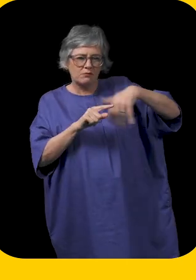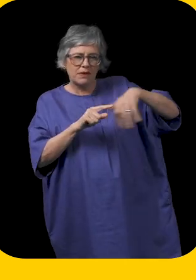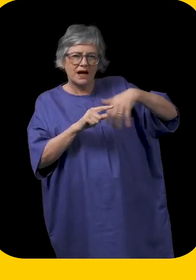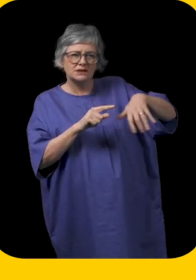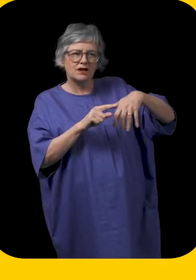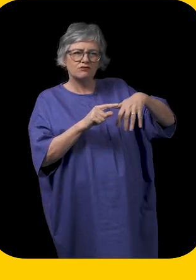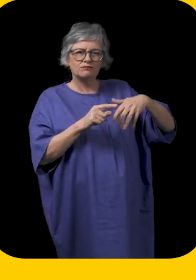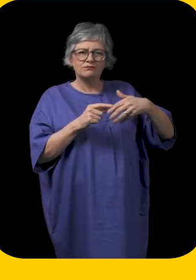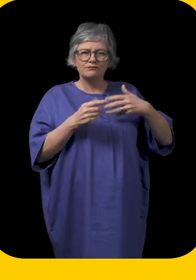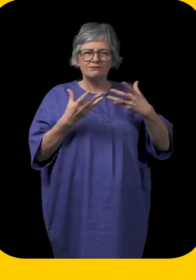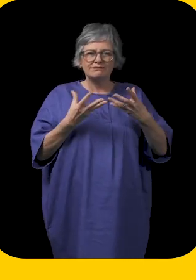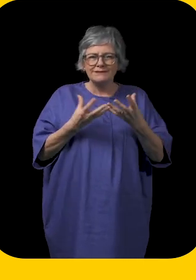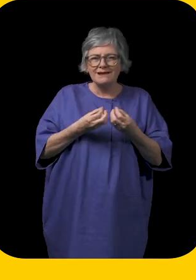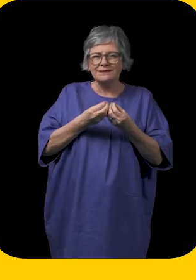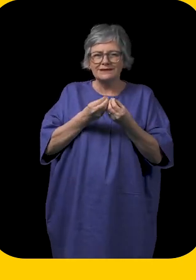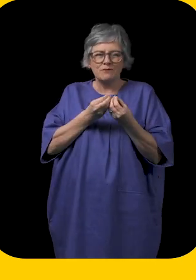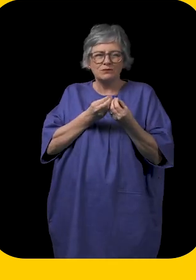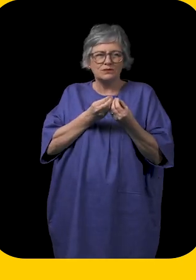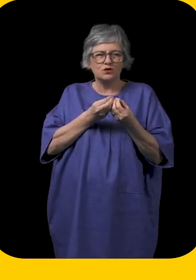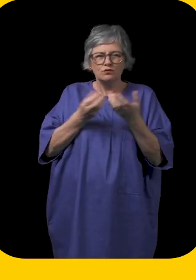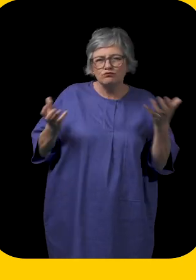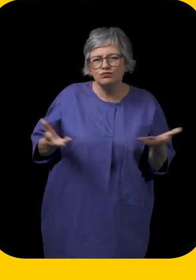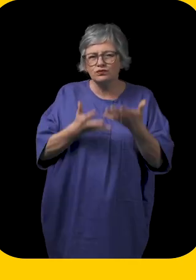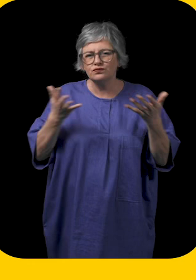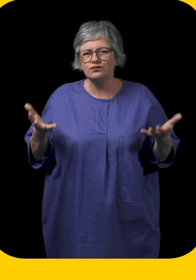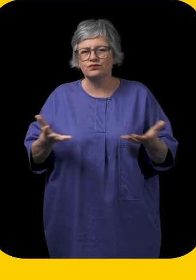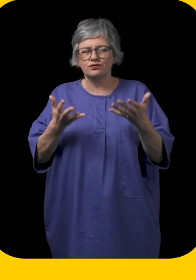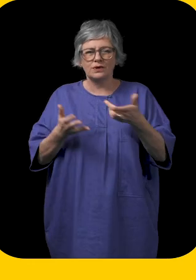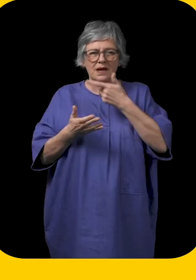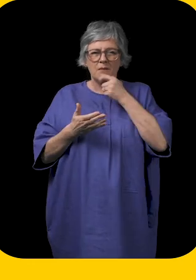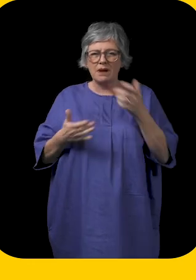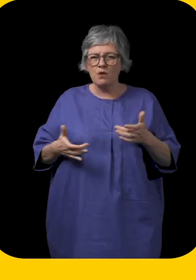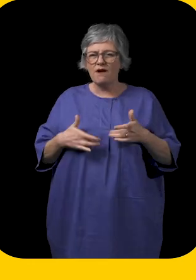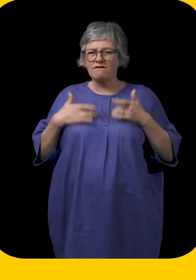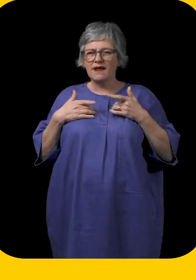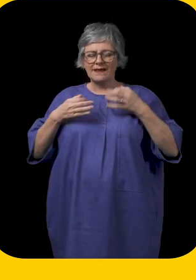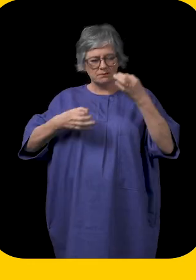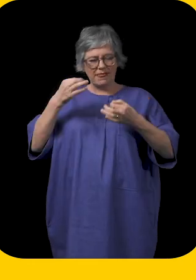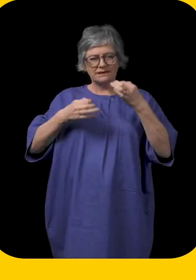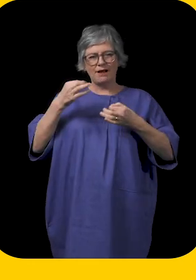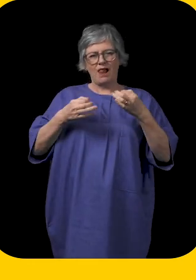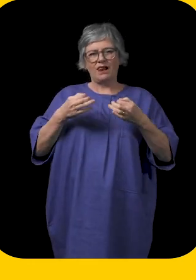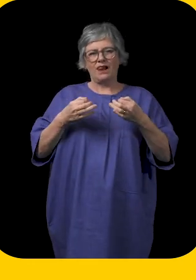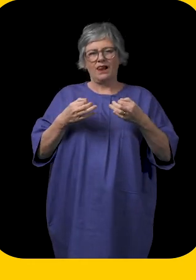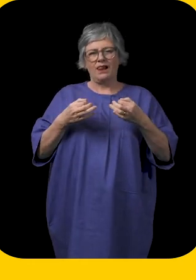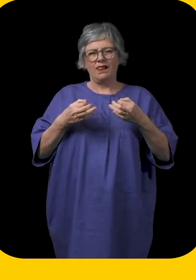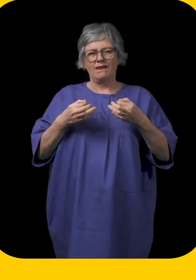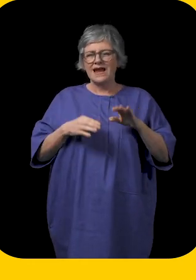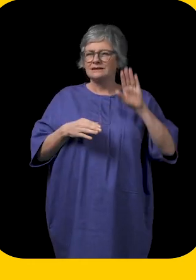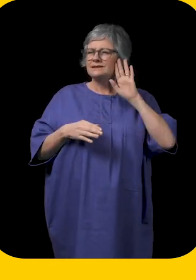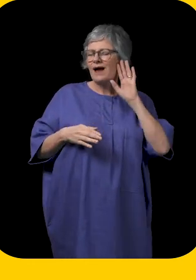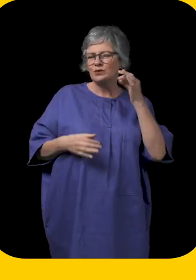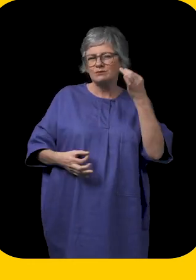of the backdrop, it just seems to be somehow charged, and people then feel that it's political.